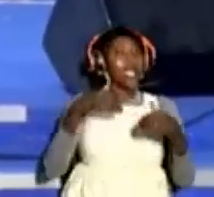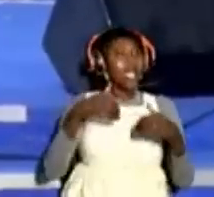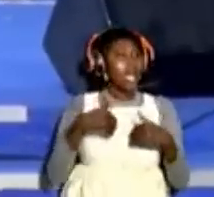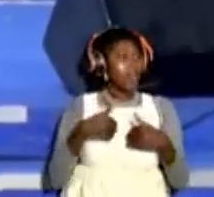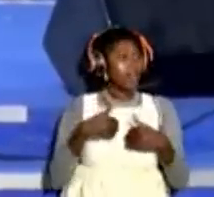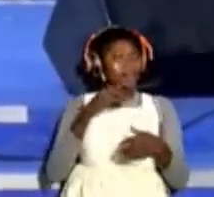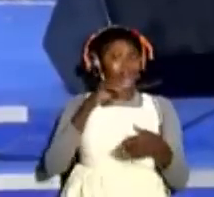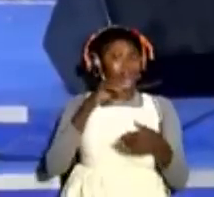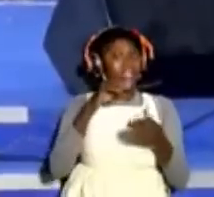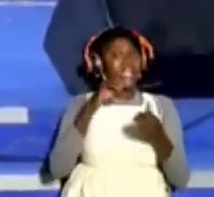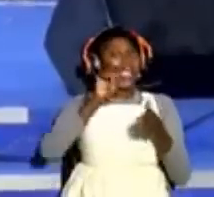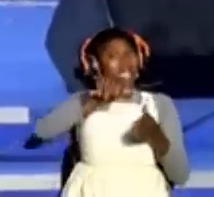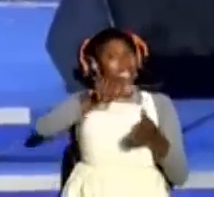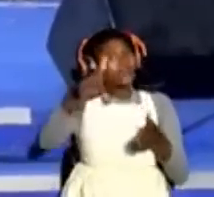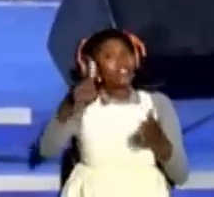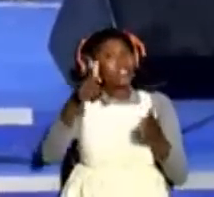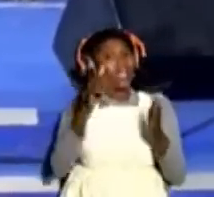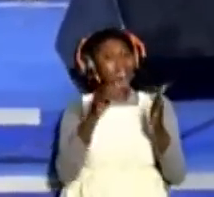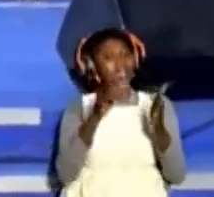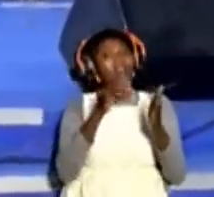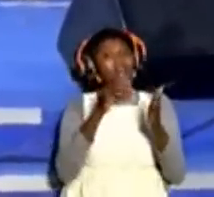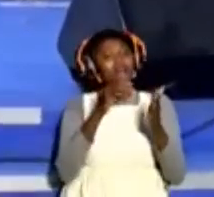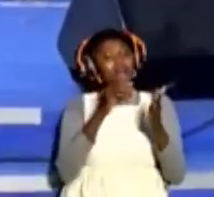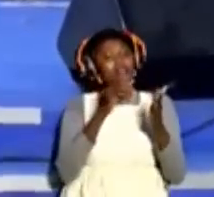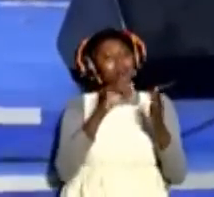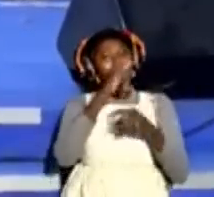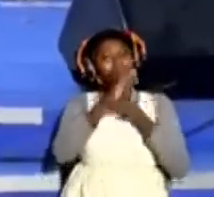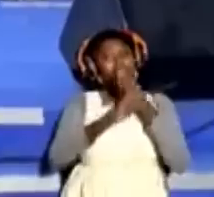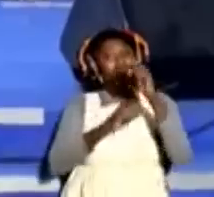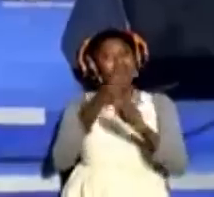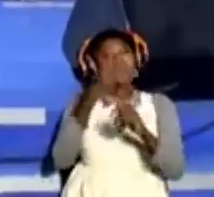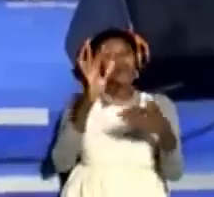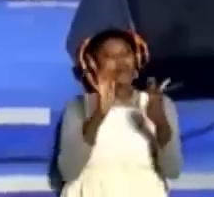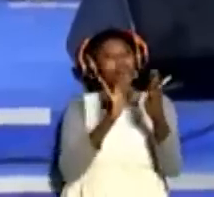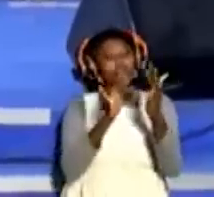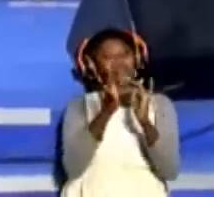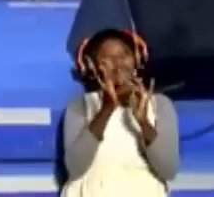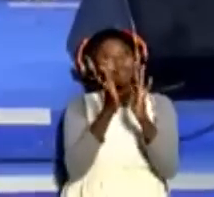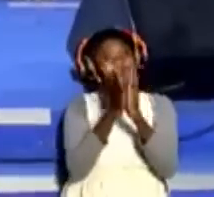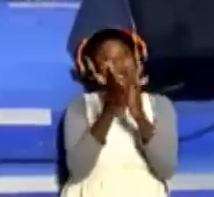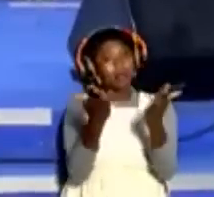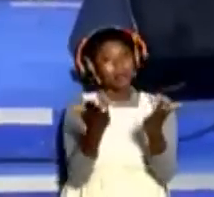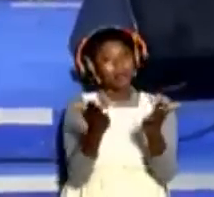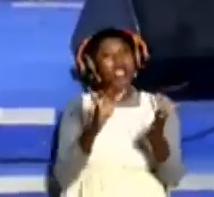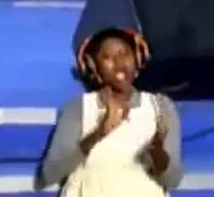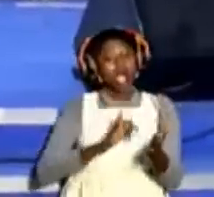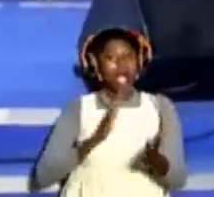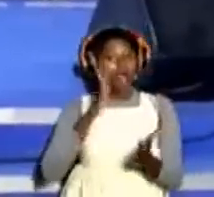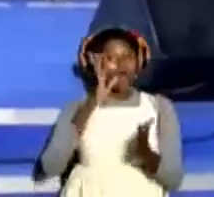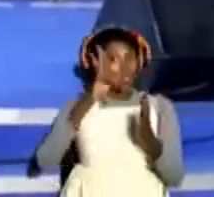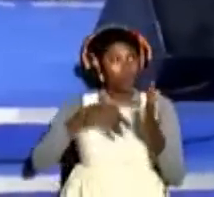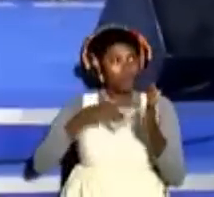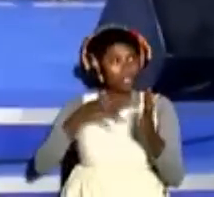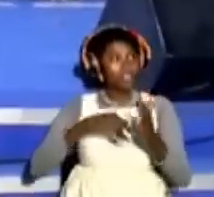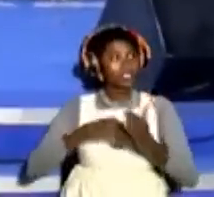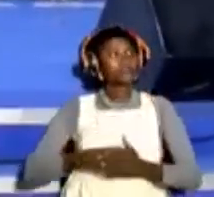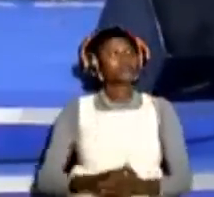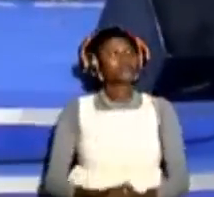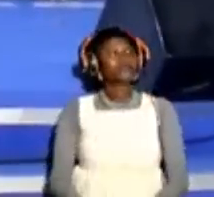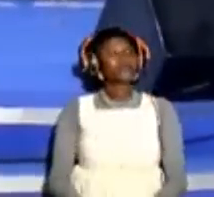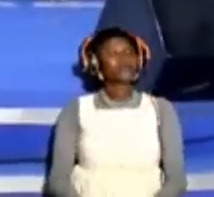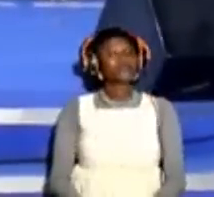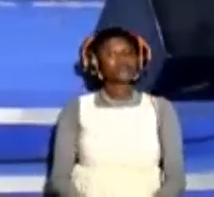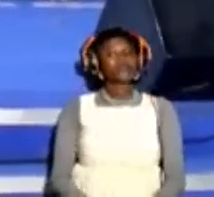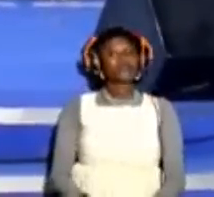version that they can flash, and I'll read it, but if they cannot, I'll read it